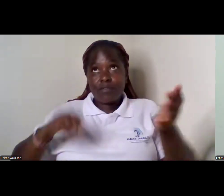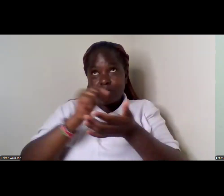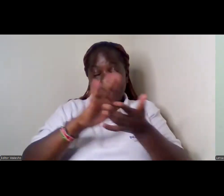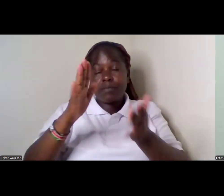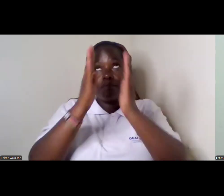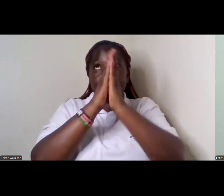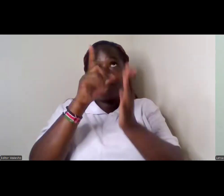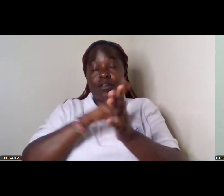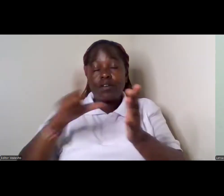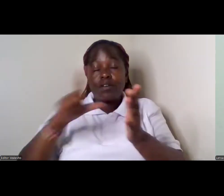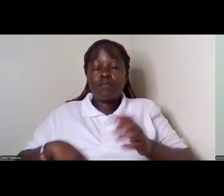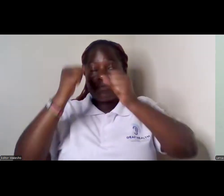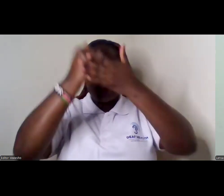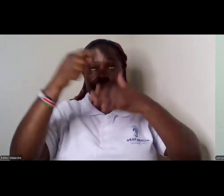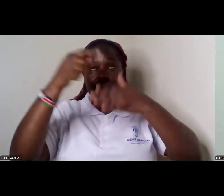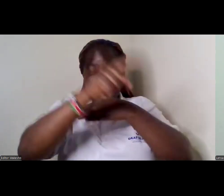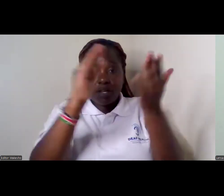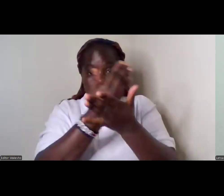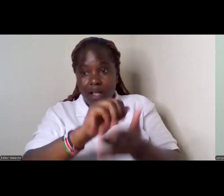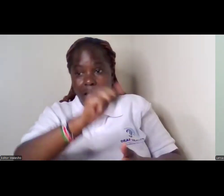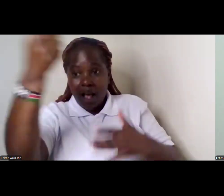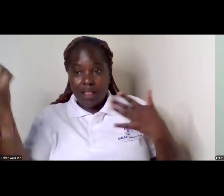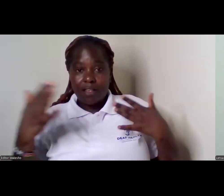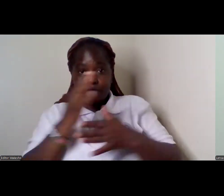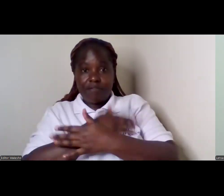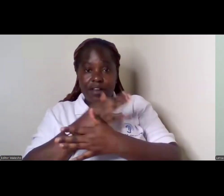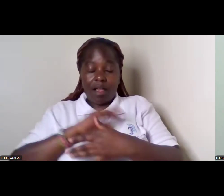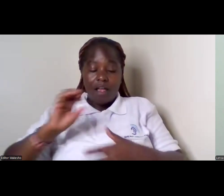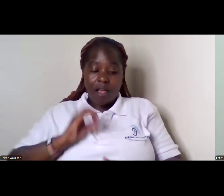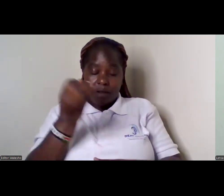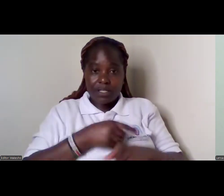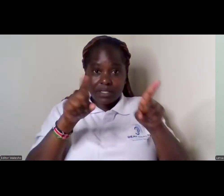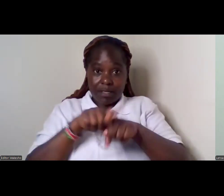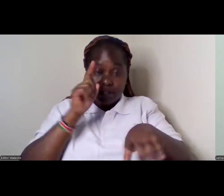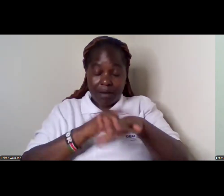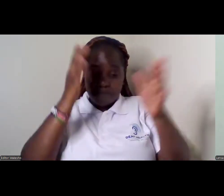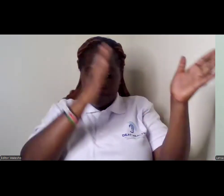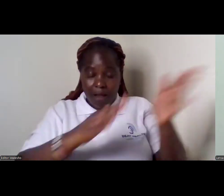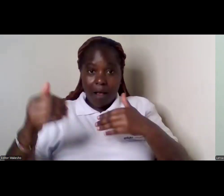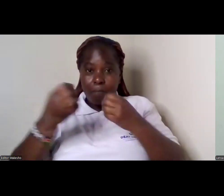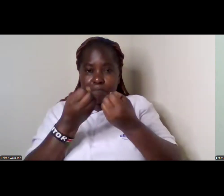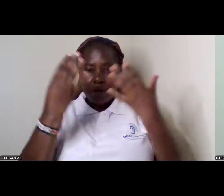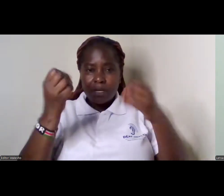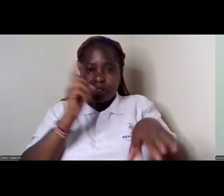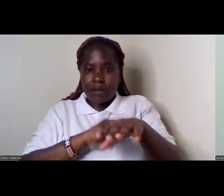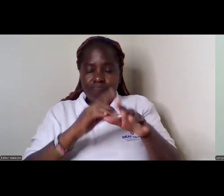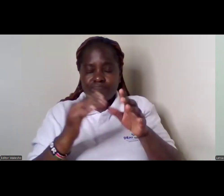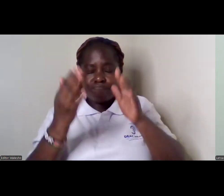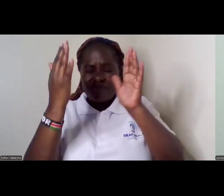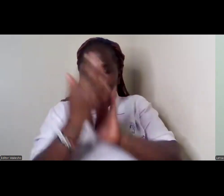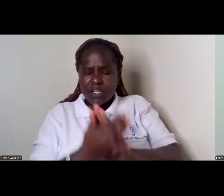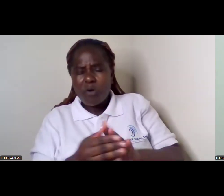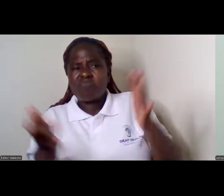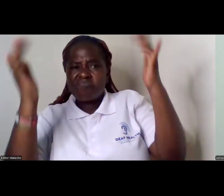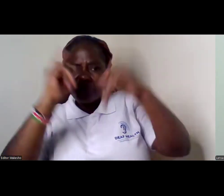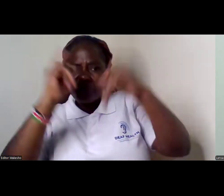Lord, that may you enable us to share them with our colleagues, Almighty King of Glory. Even as we are planning to have more of this session, we pray, Lord, that